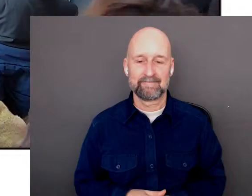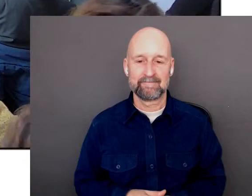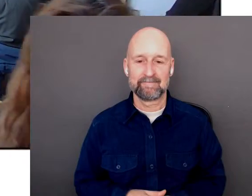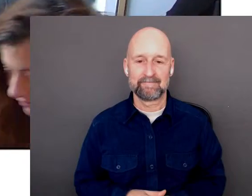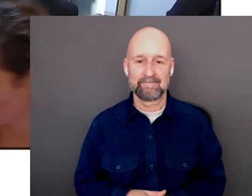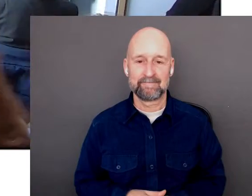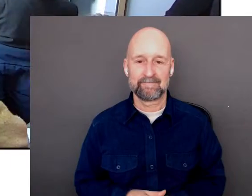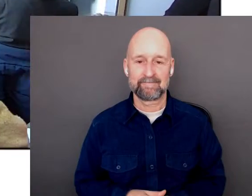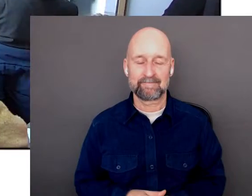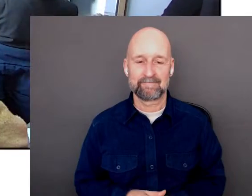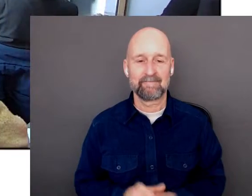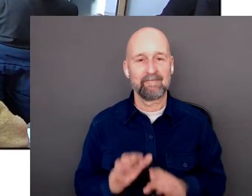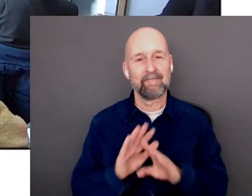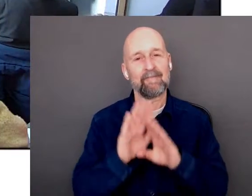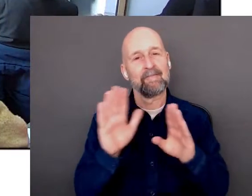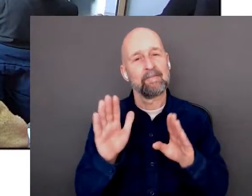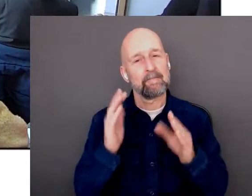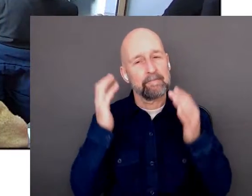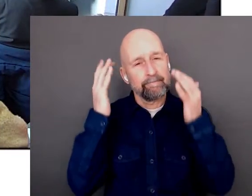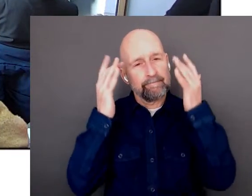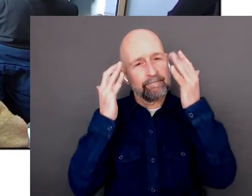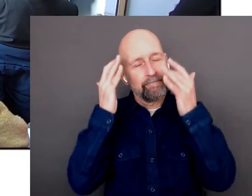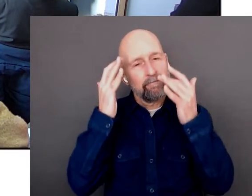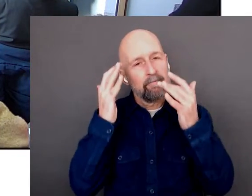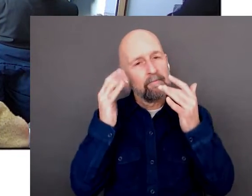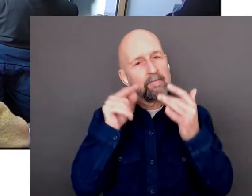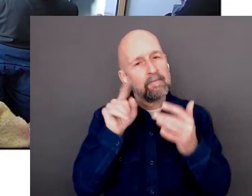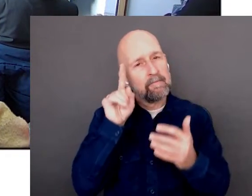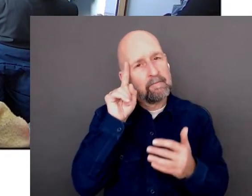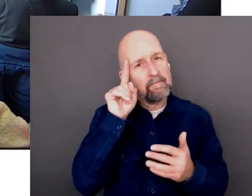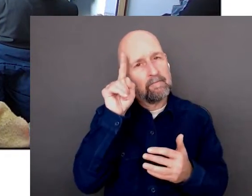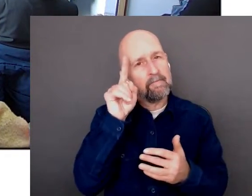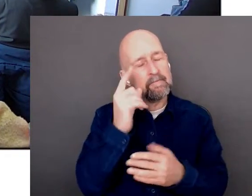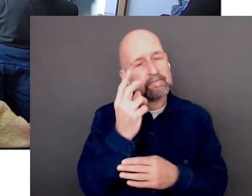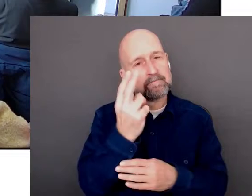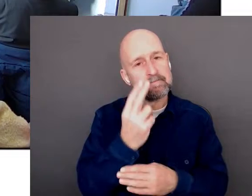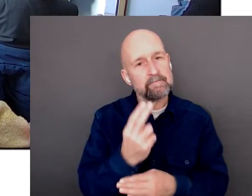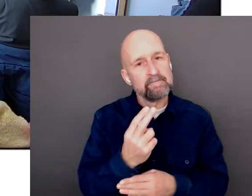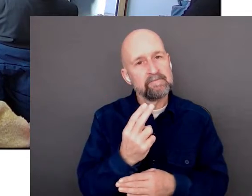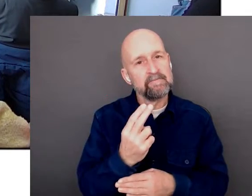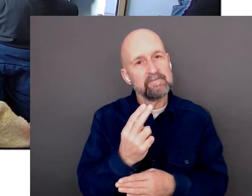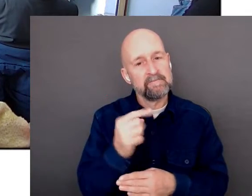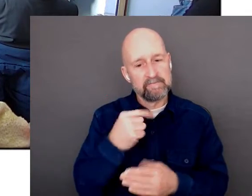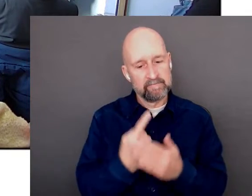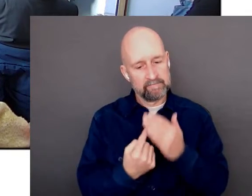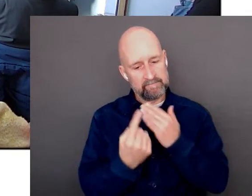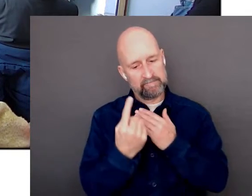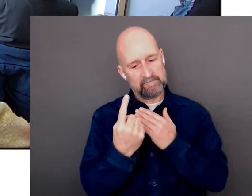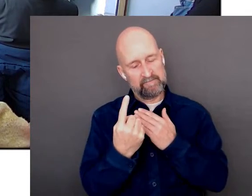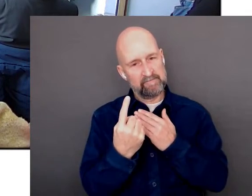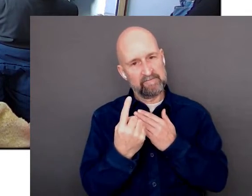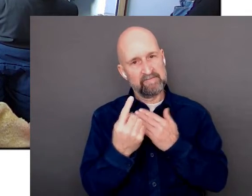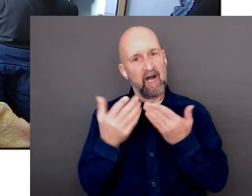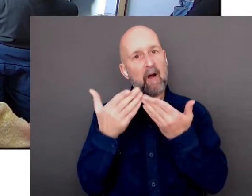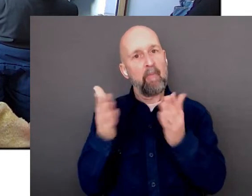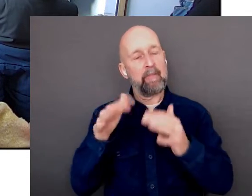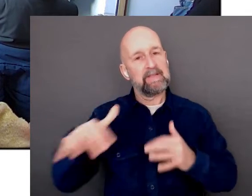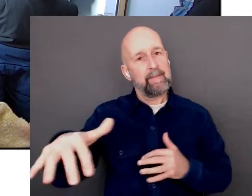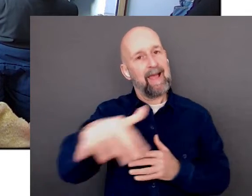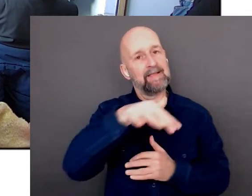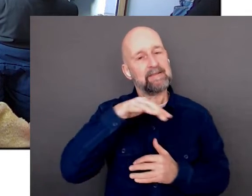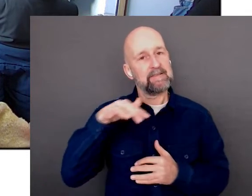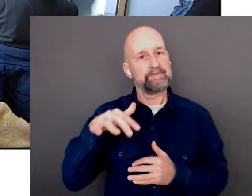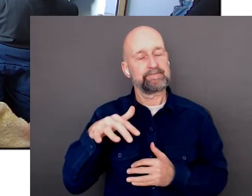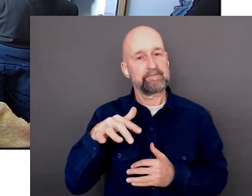Hi there. I wondered, do you have any thoughts on kind of designing for beyond the individual? Because like if you're in public space, people are often coming